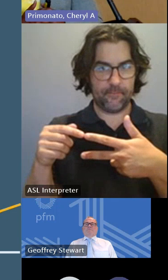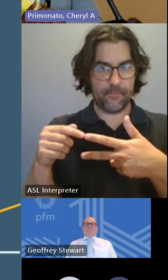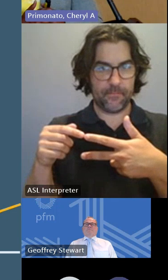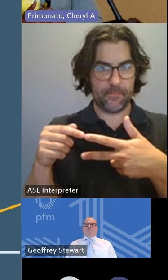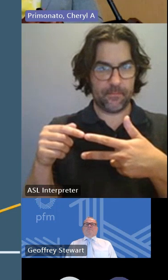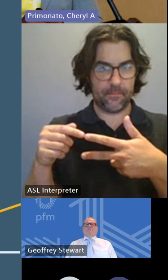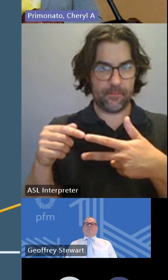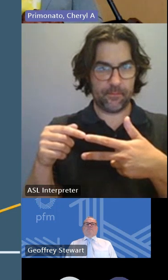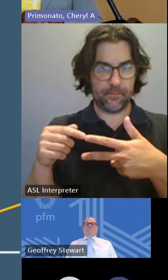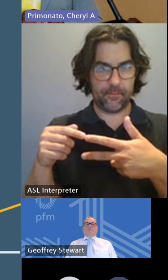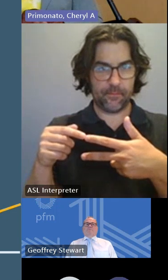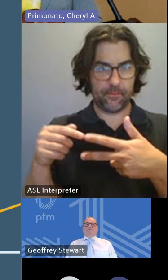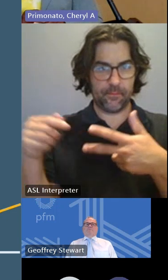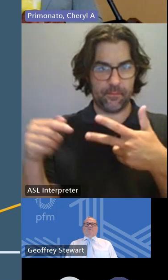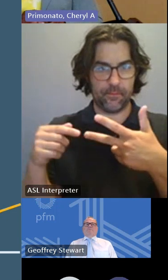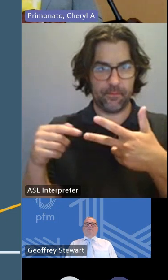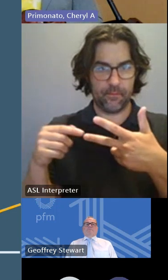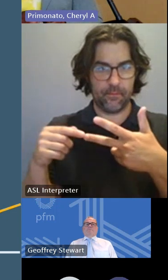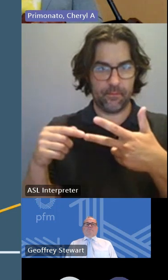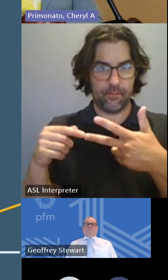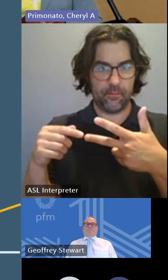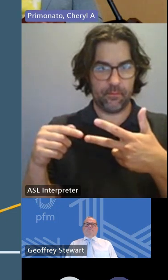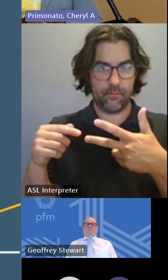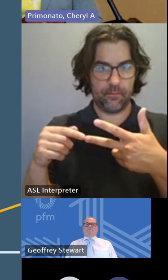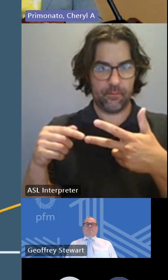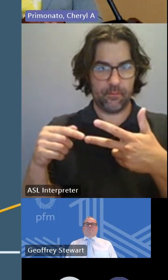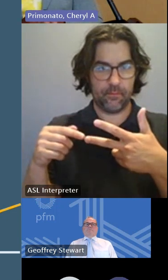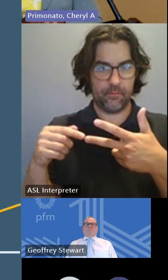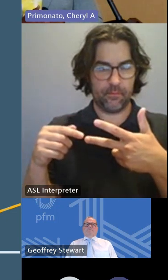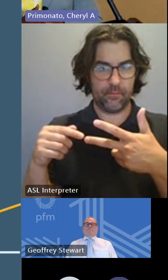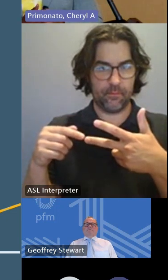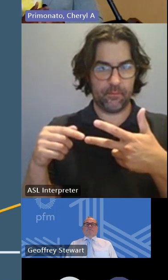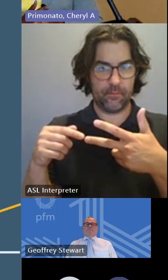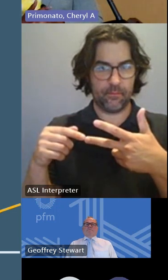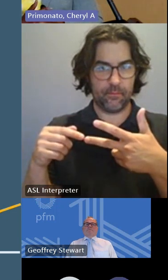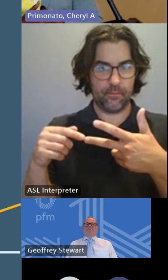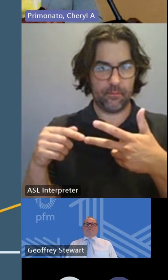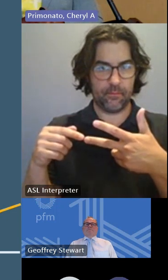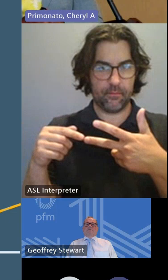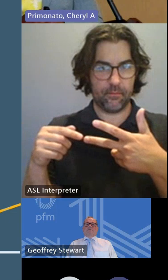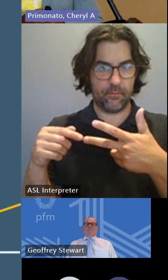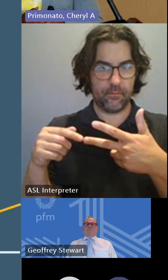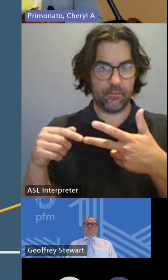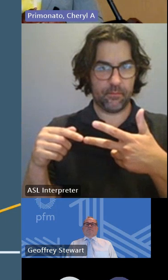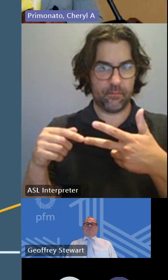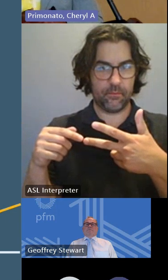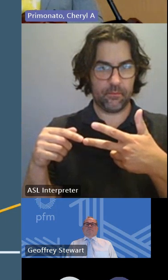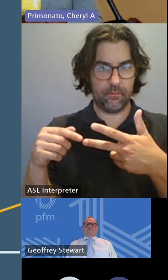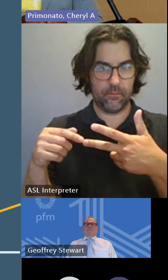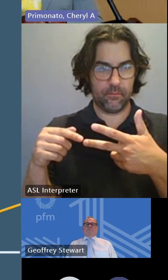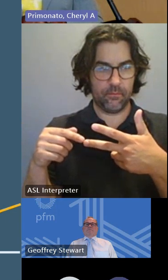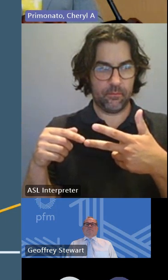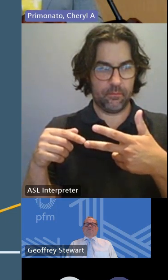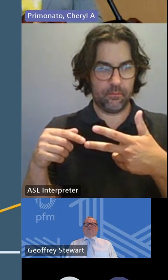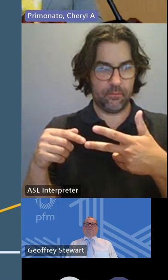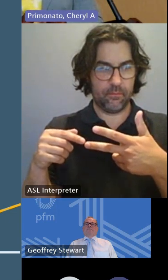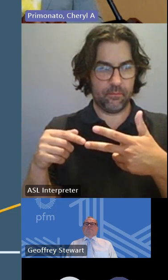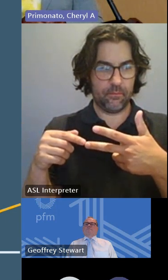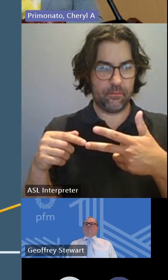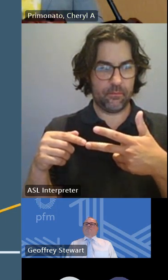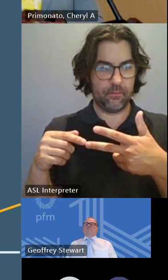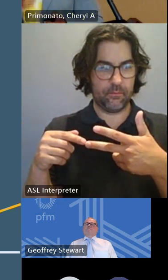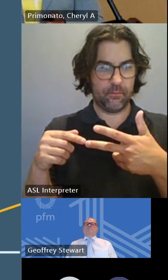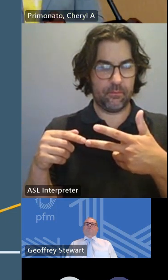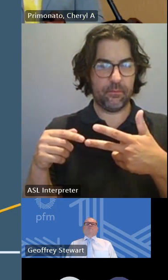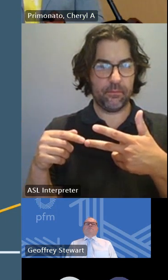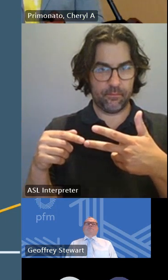state source, and also Garvey bonds, grant anticipation revenue vehicle bonds, secured by federal formula